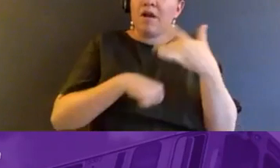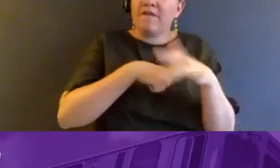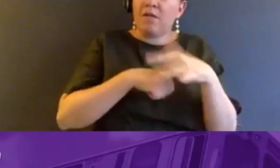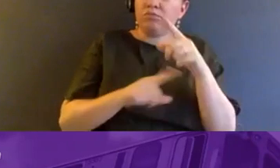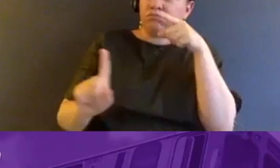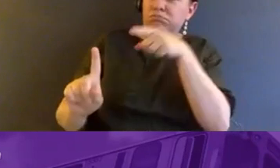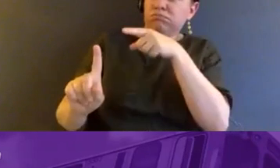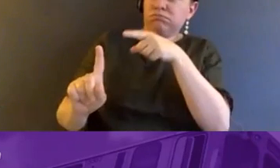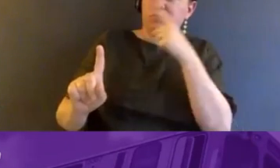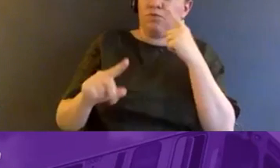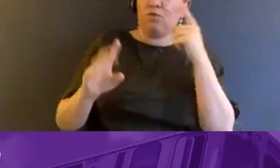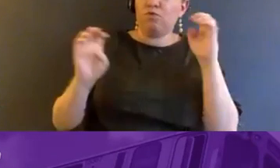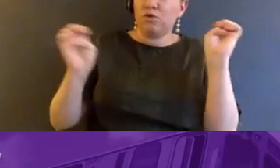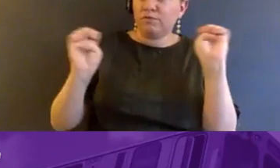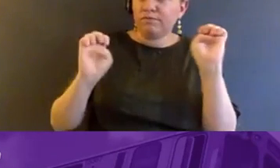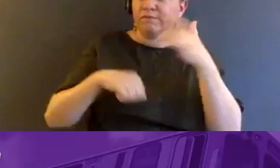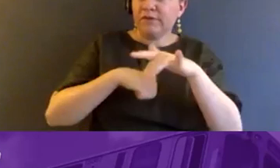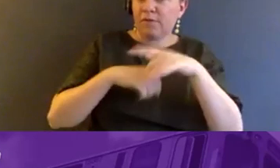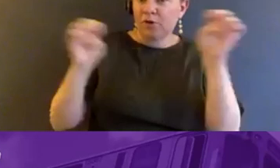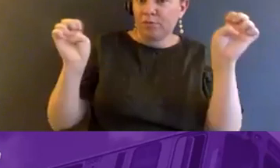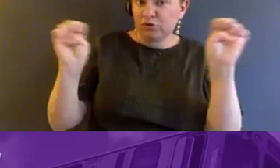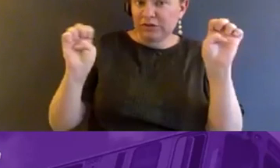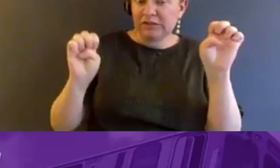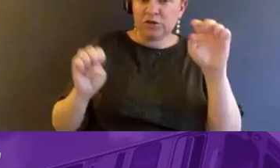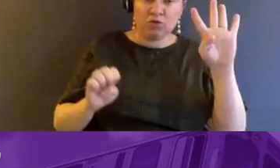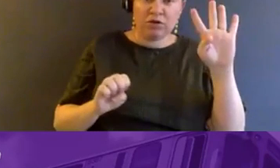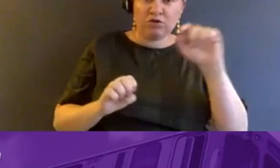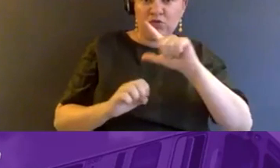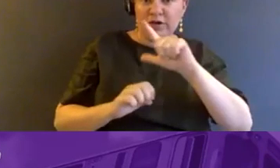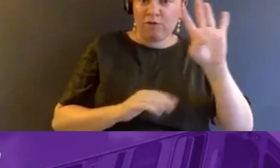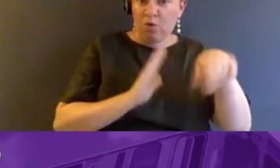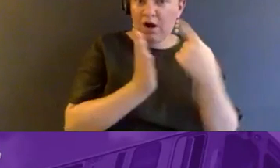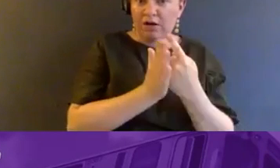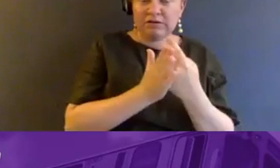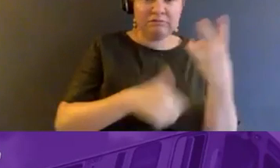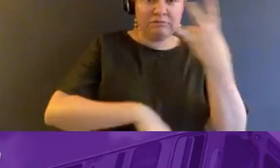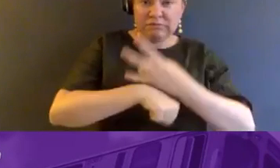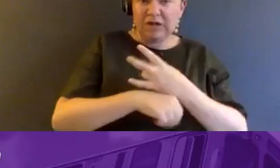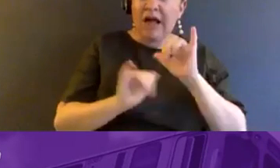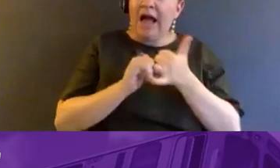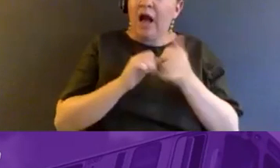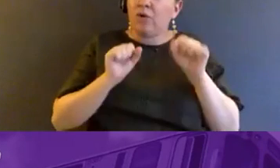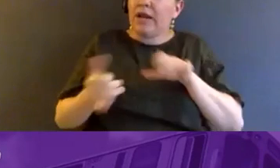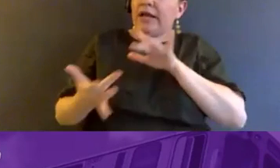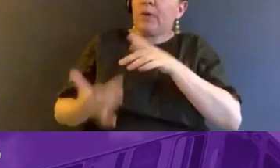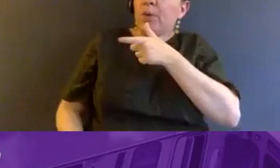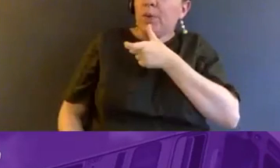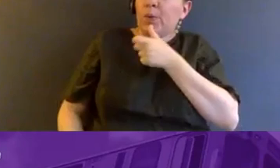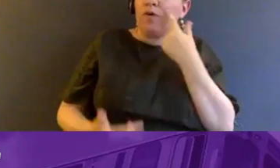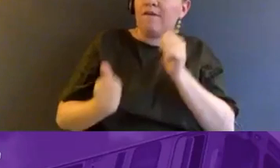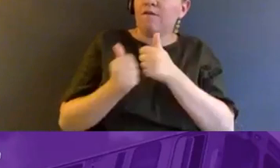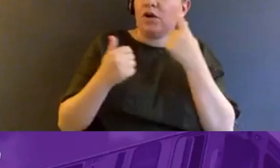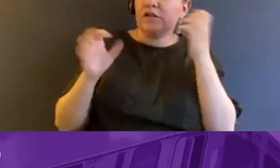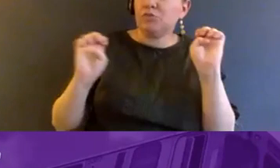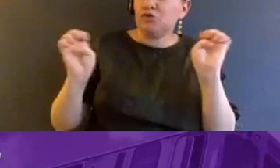emergencies 24/7? Who will it be, or how should I contact someone for emergencies?